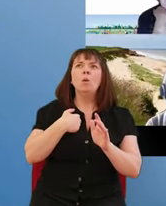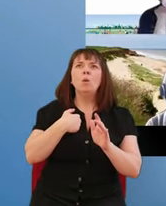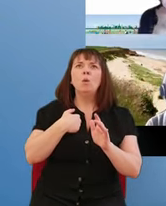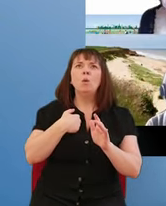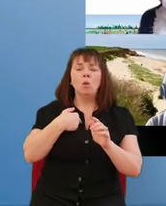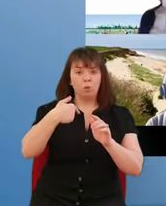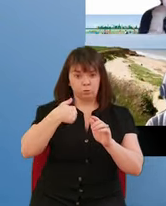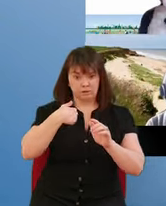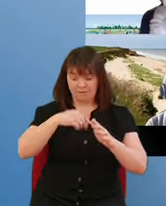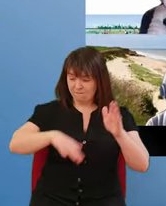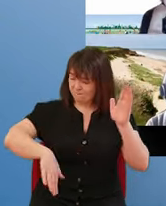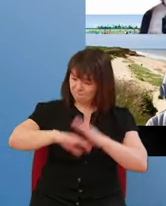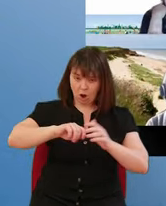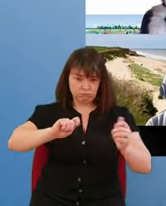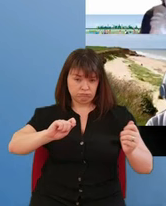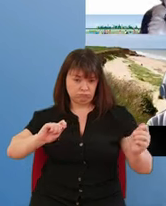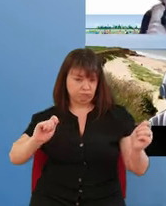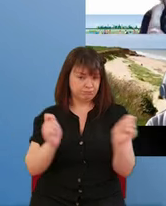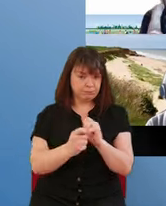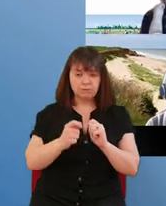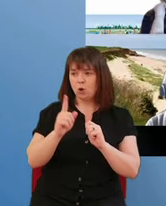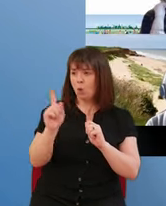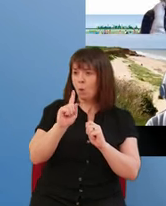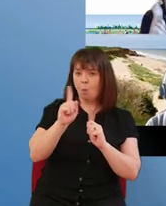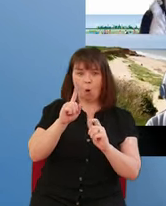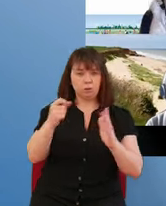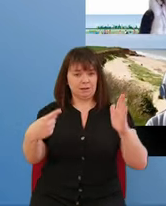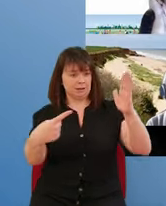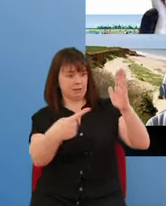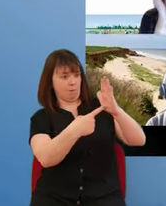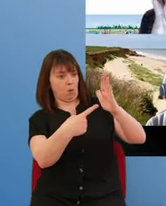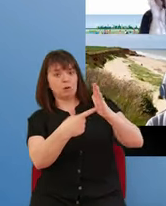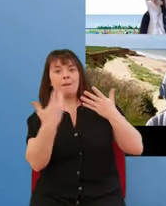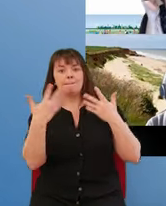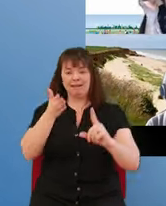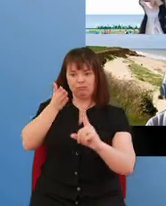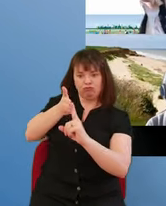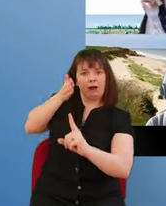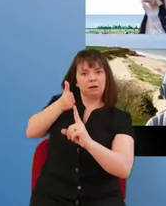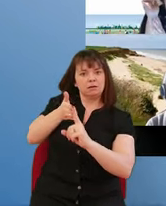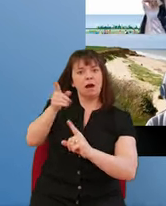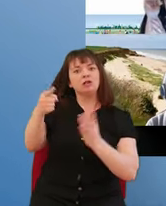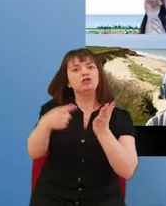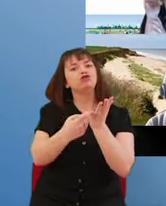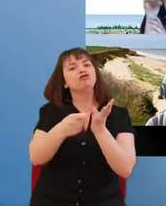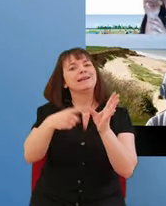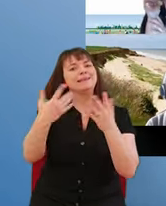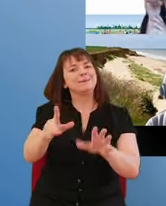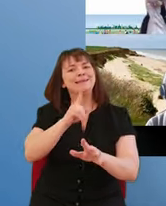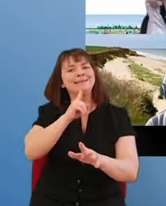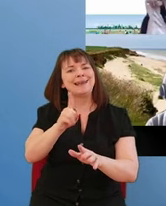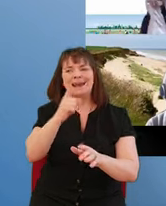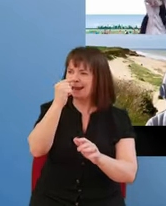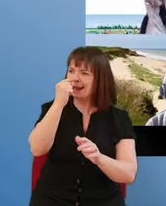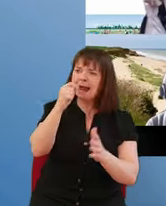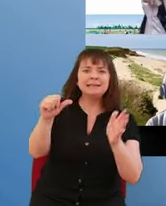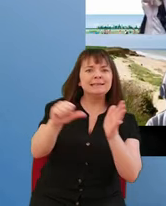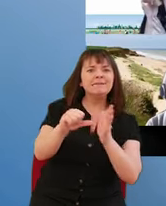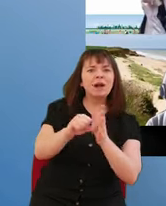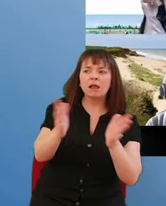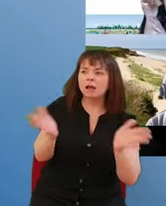encourage individuals to access their health checks. So whilst some of the funding is used for the remaining